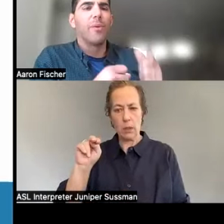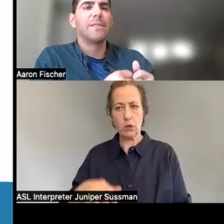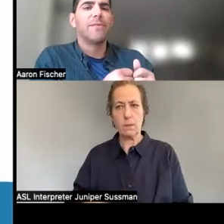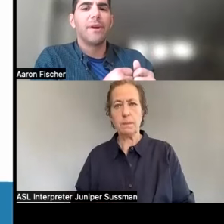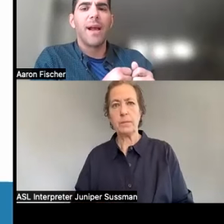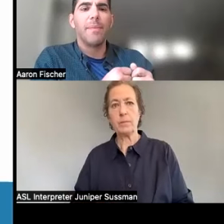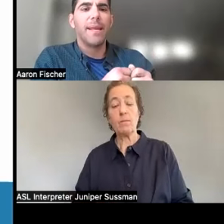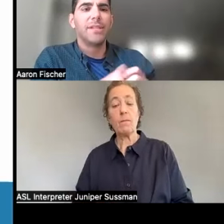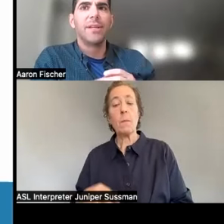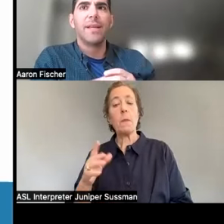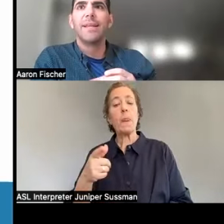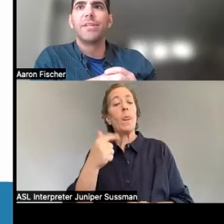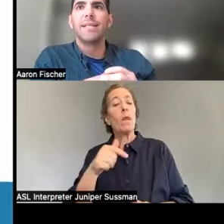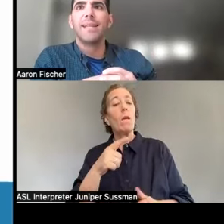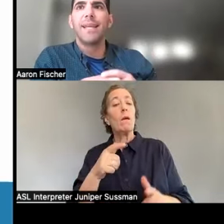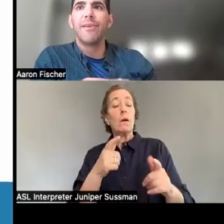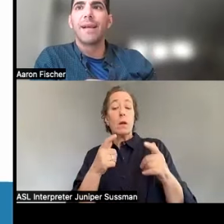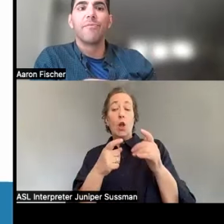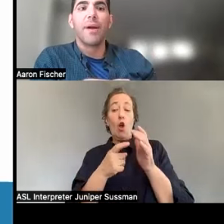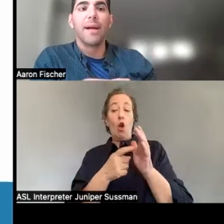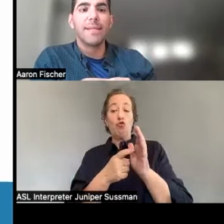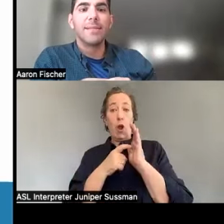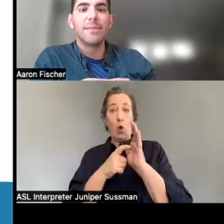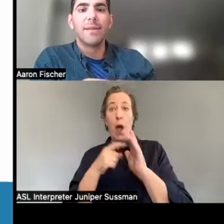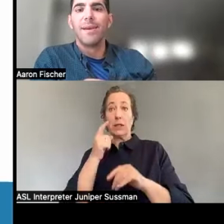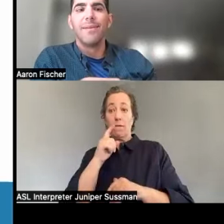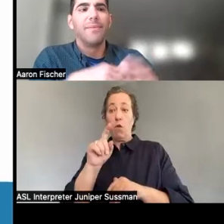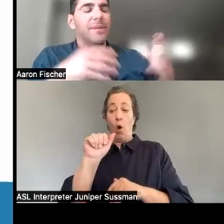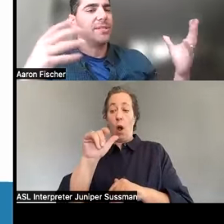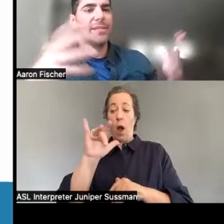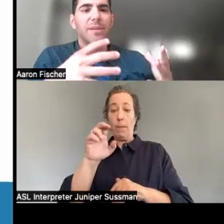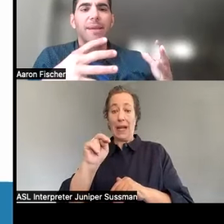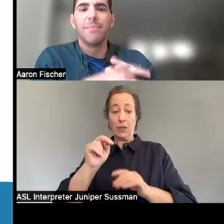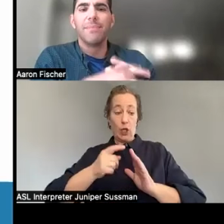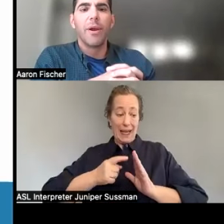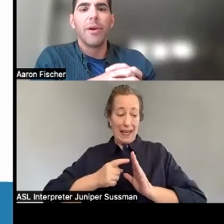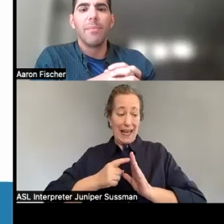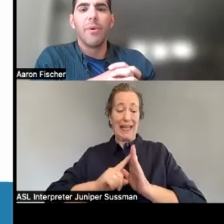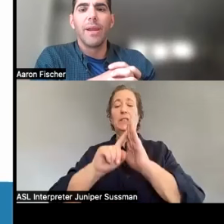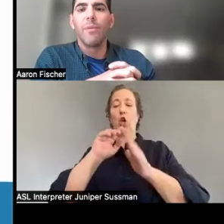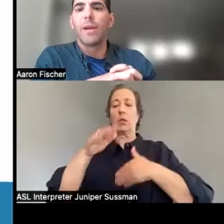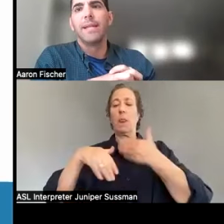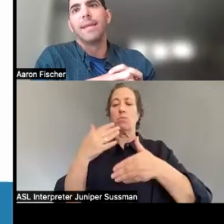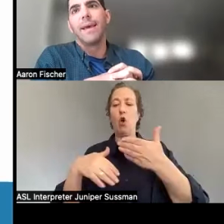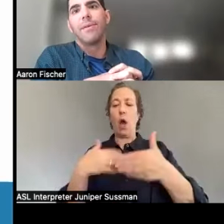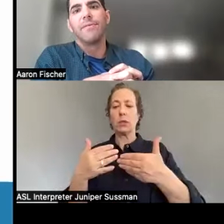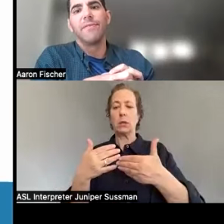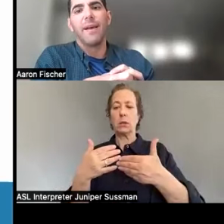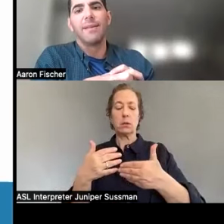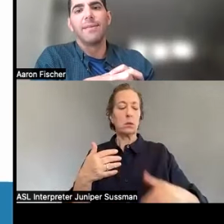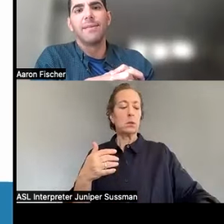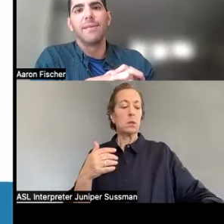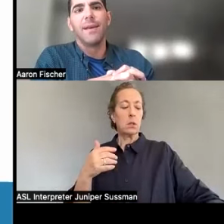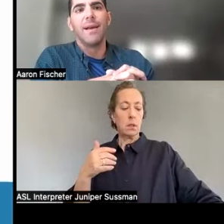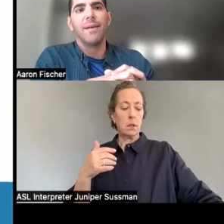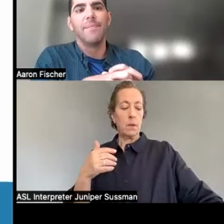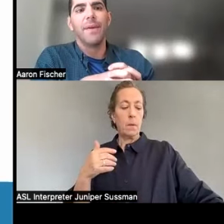A request for an accommodation initiates an interactive process, which essentially means employer and employee are working together to